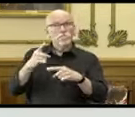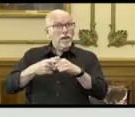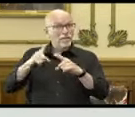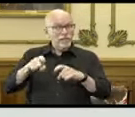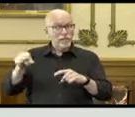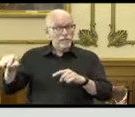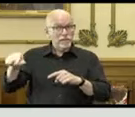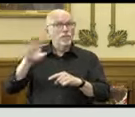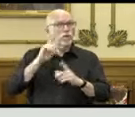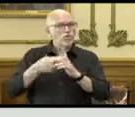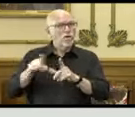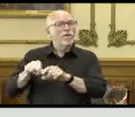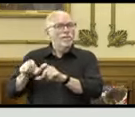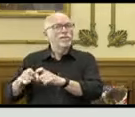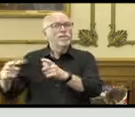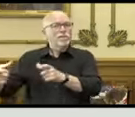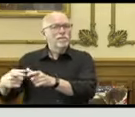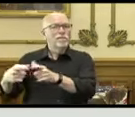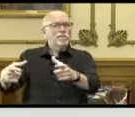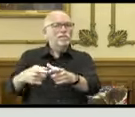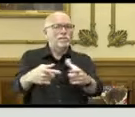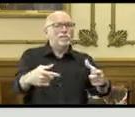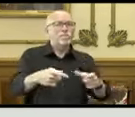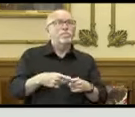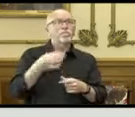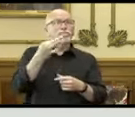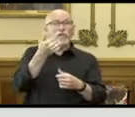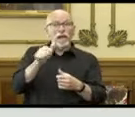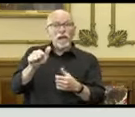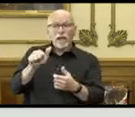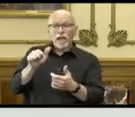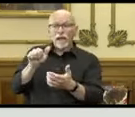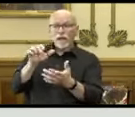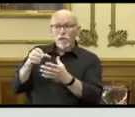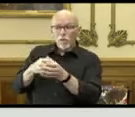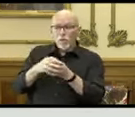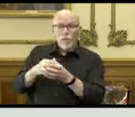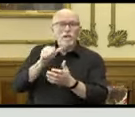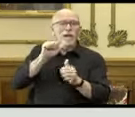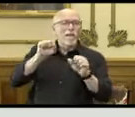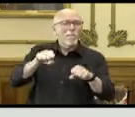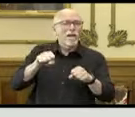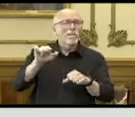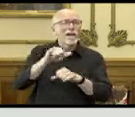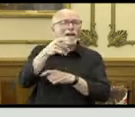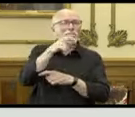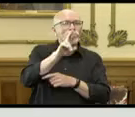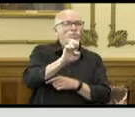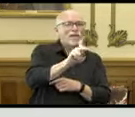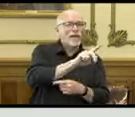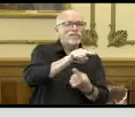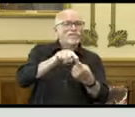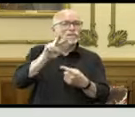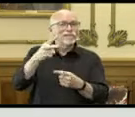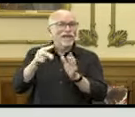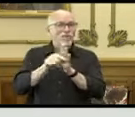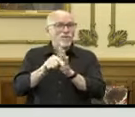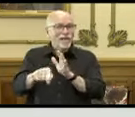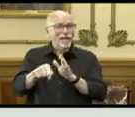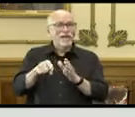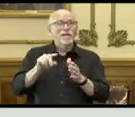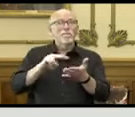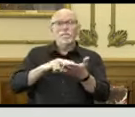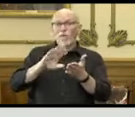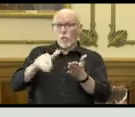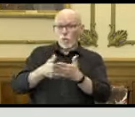process begins again. If cohorting and assigned seating has not been possible, such as for pre-kindergarten through second grade, an entire classroom